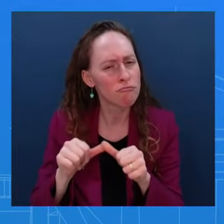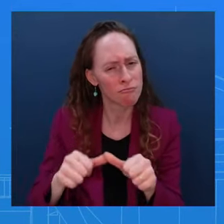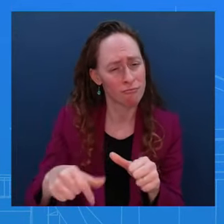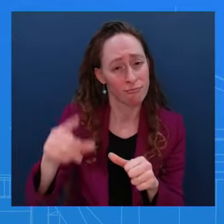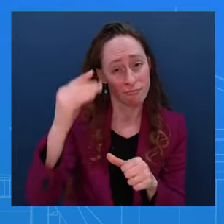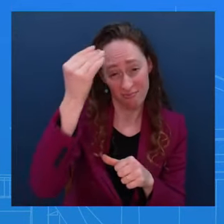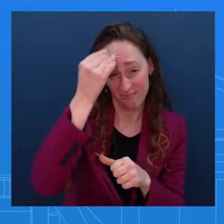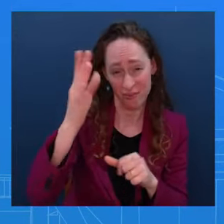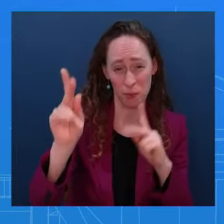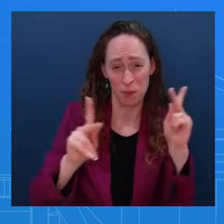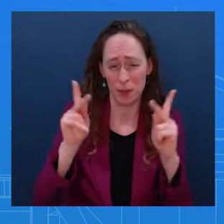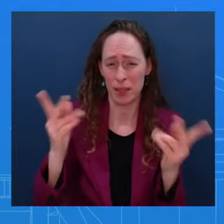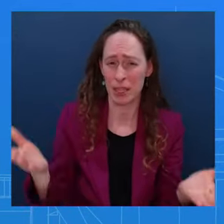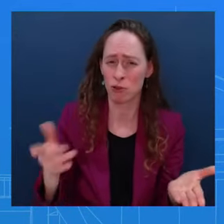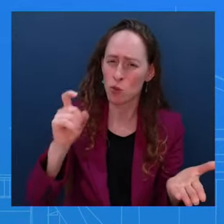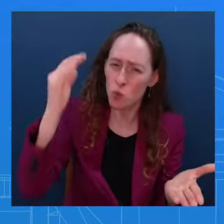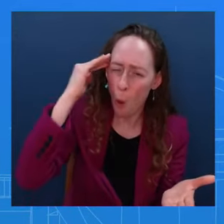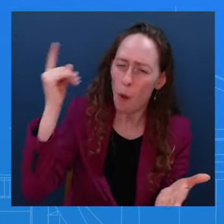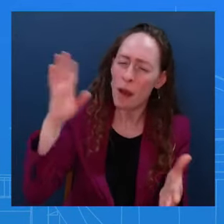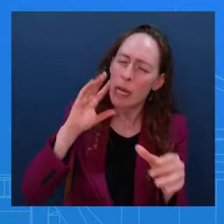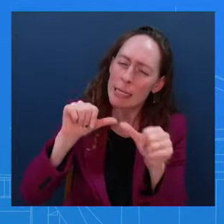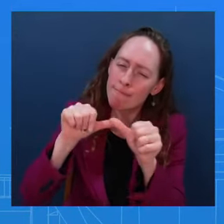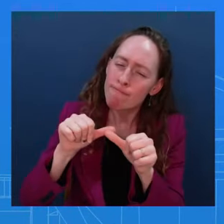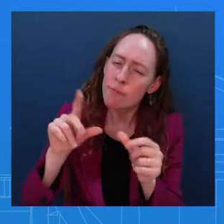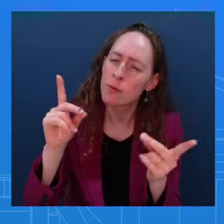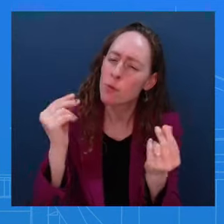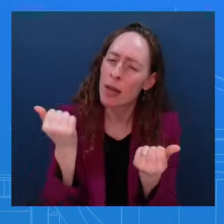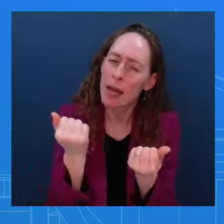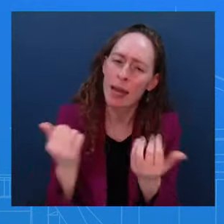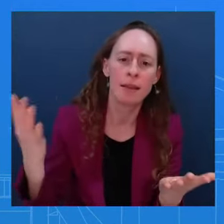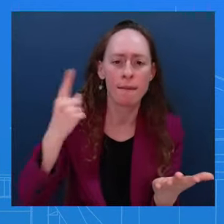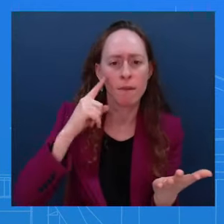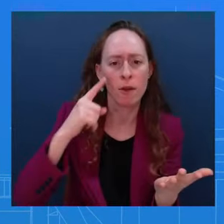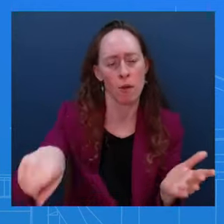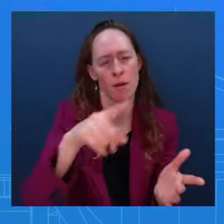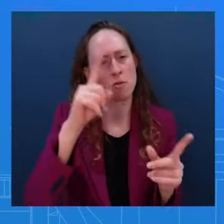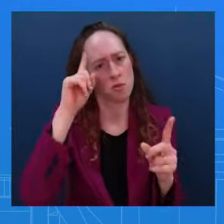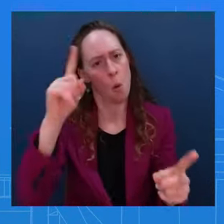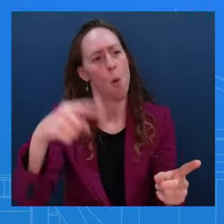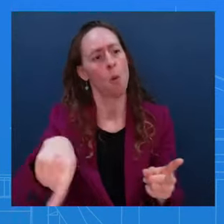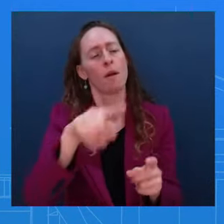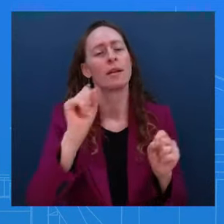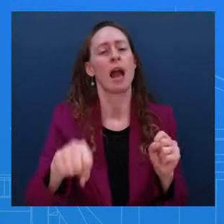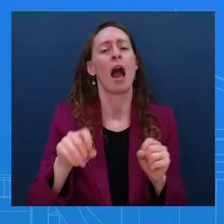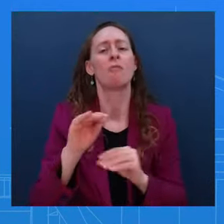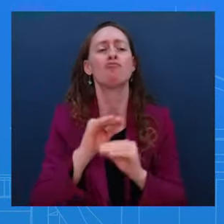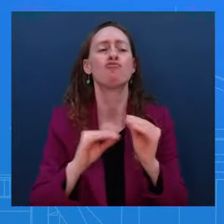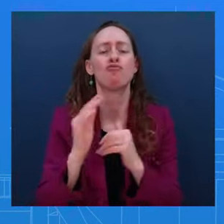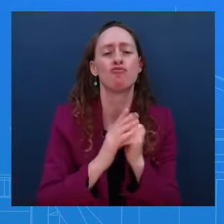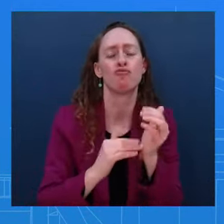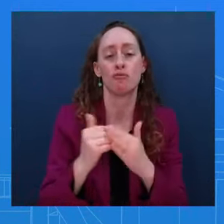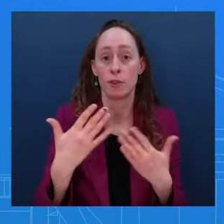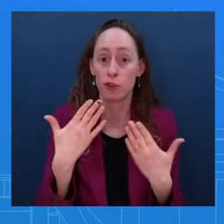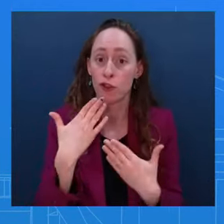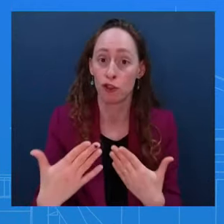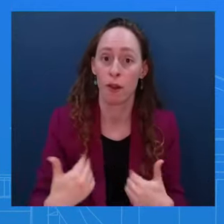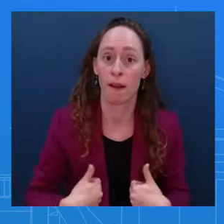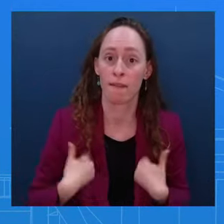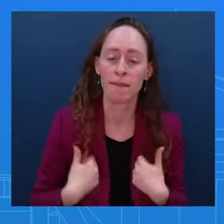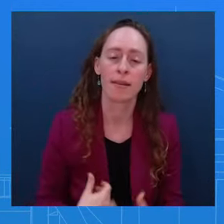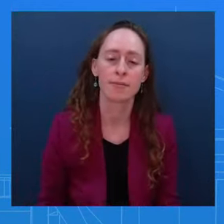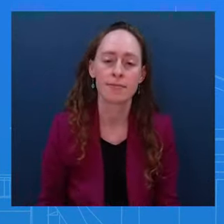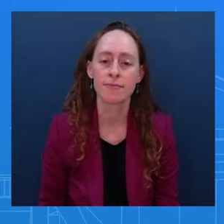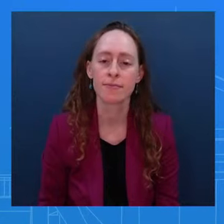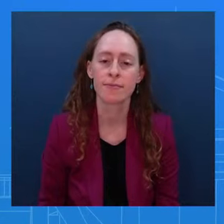make sure that we give Americans a little bit more breathing room. How confident is the White House that this new rulemaking approach will hold up in court? So